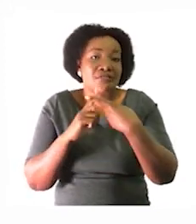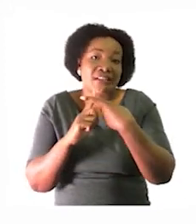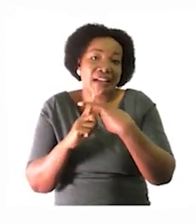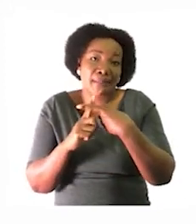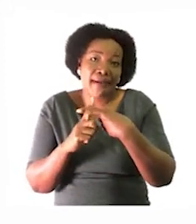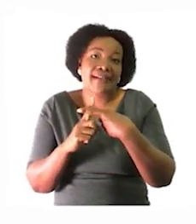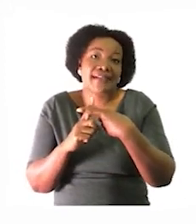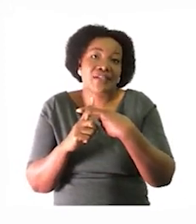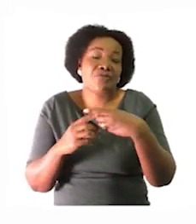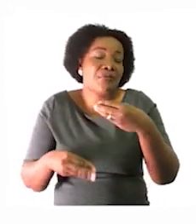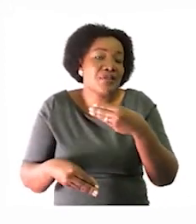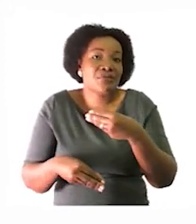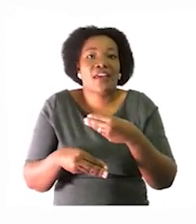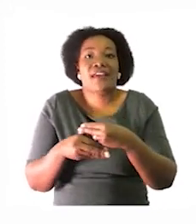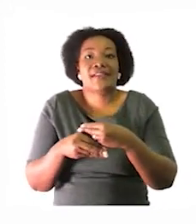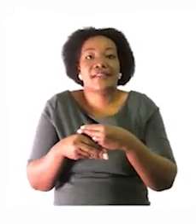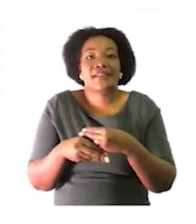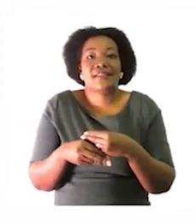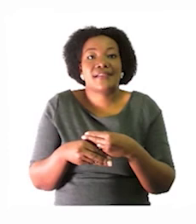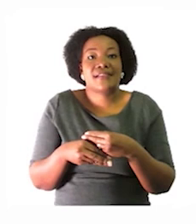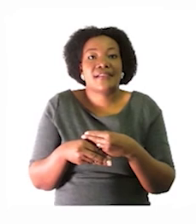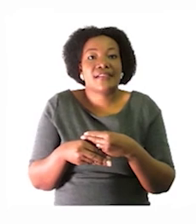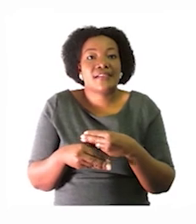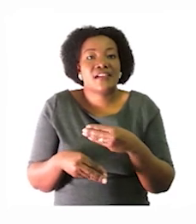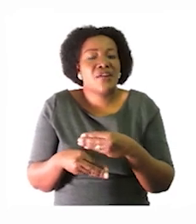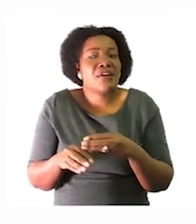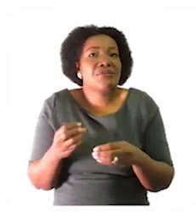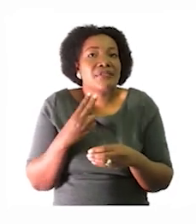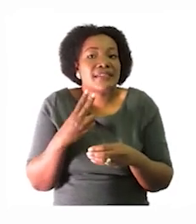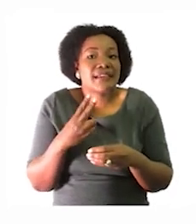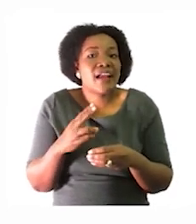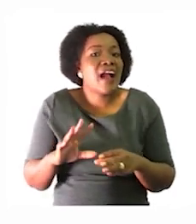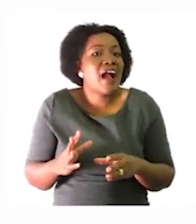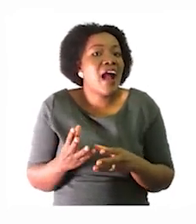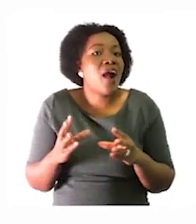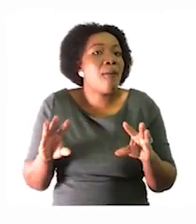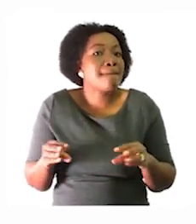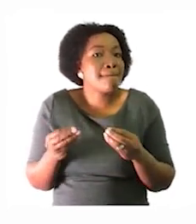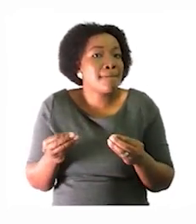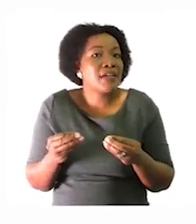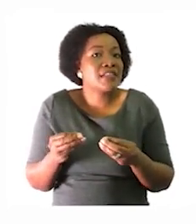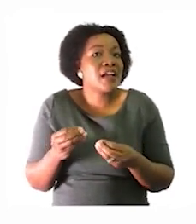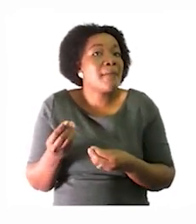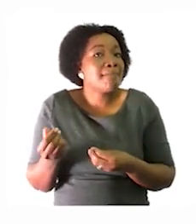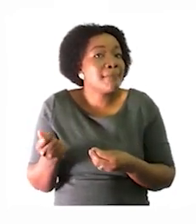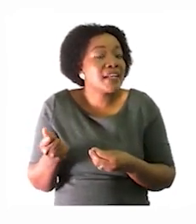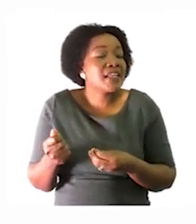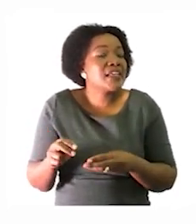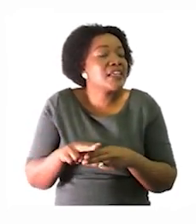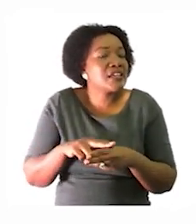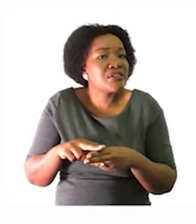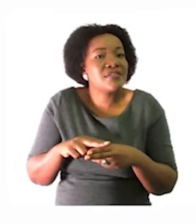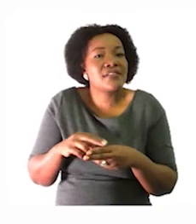to add because we want to find out how much money he's spending in 6 weeks. So now we have to count also.